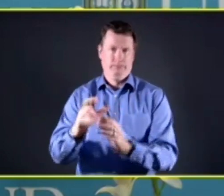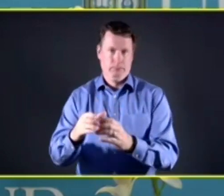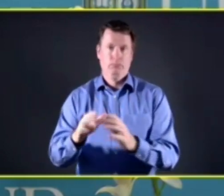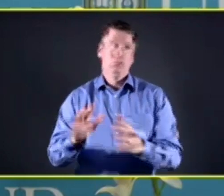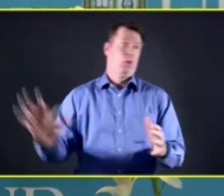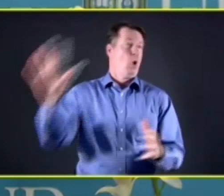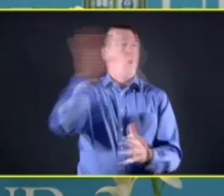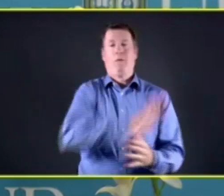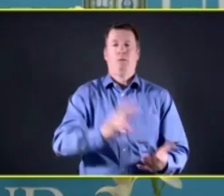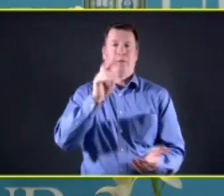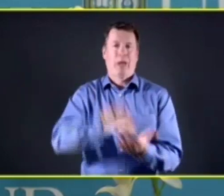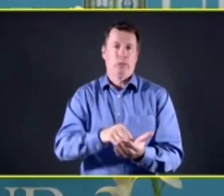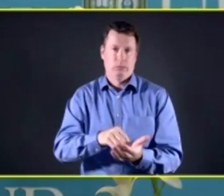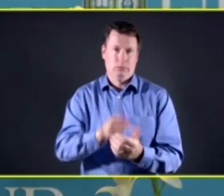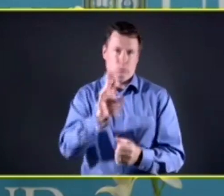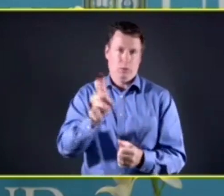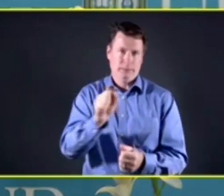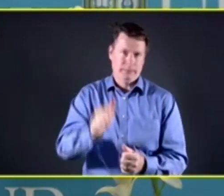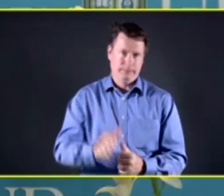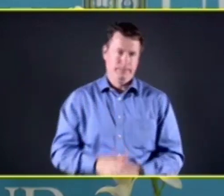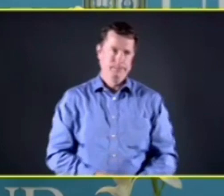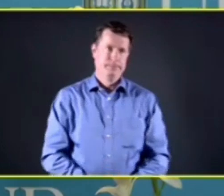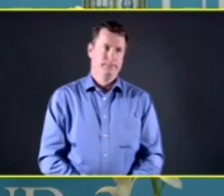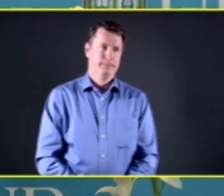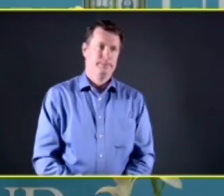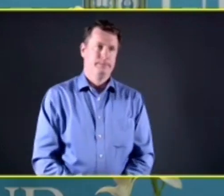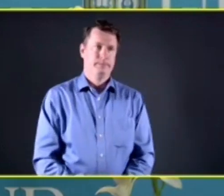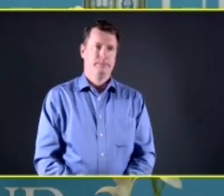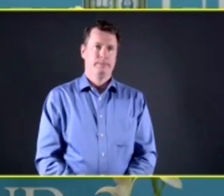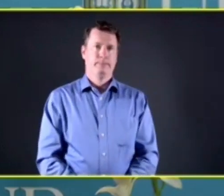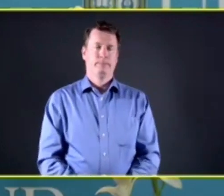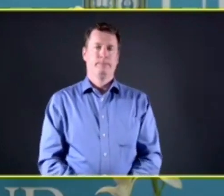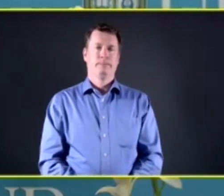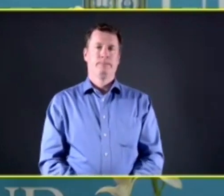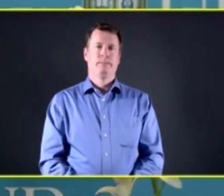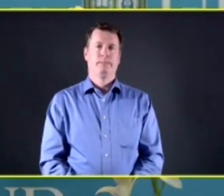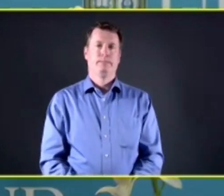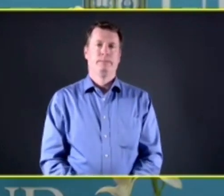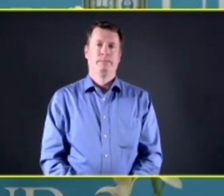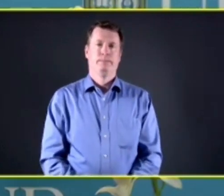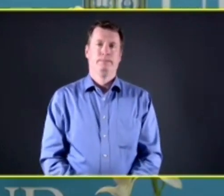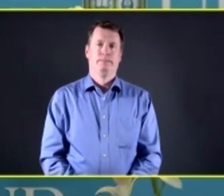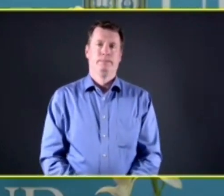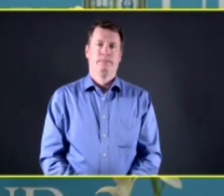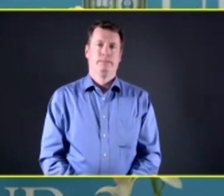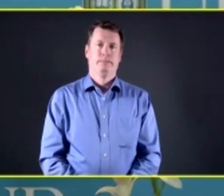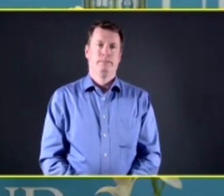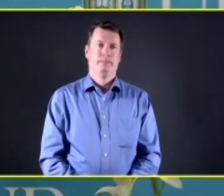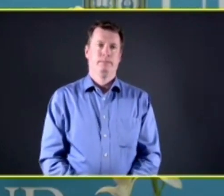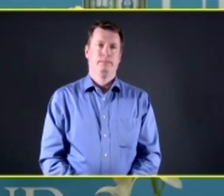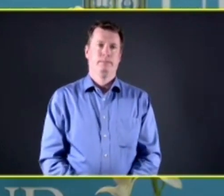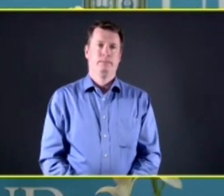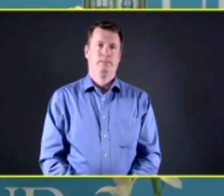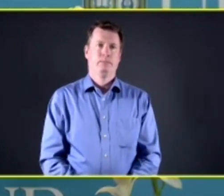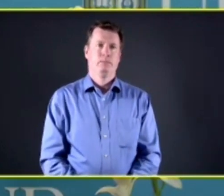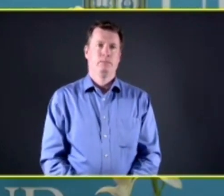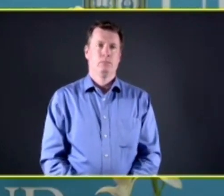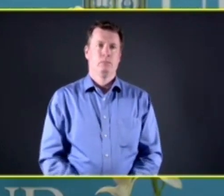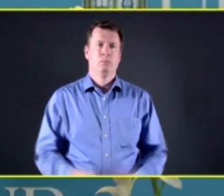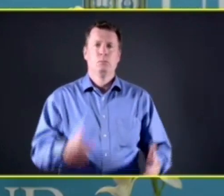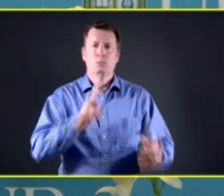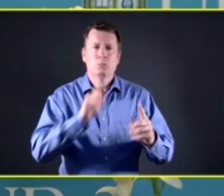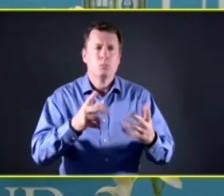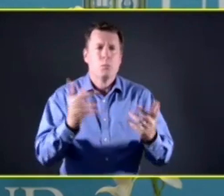to prove that the drug is effective? Or where are we going from here once the trial is done? I mean, obviously, if